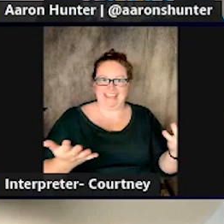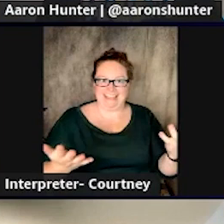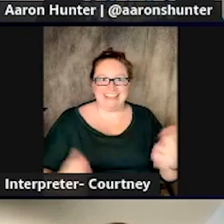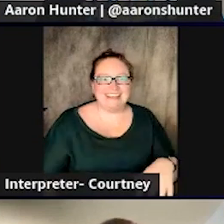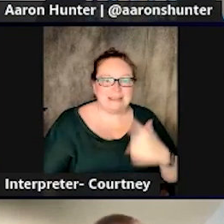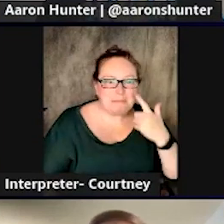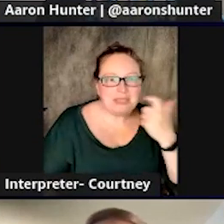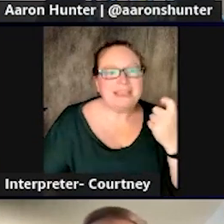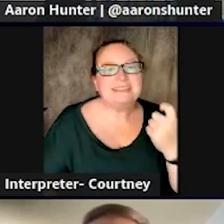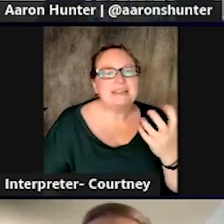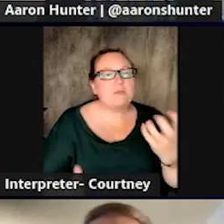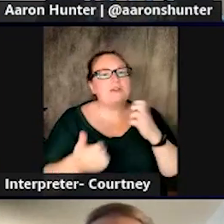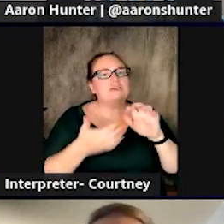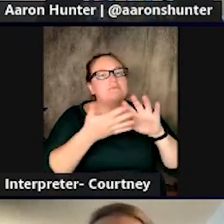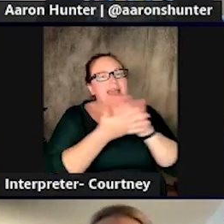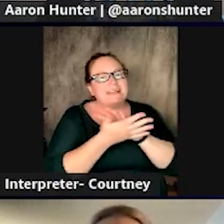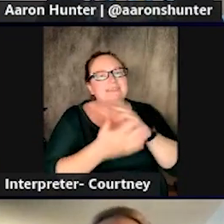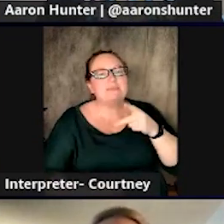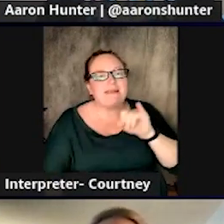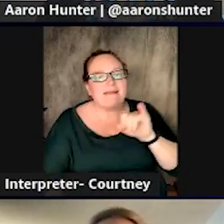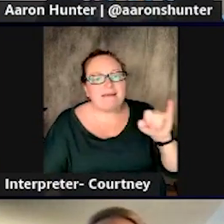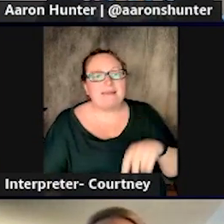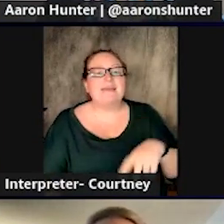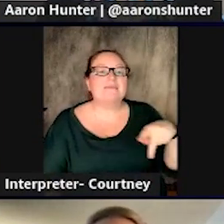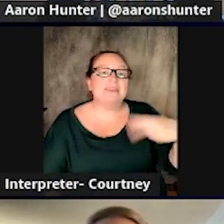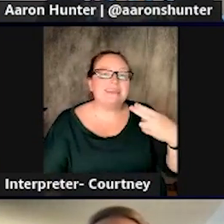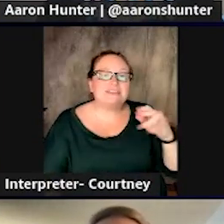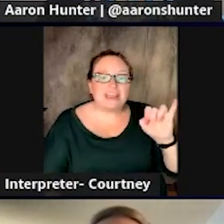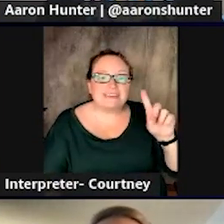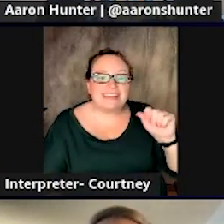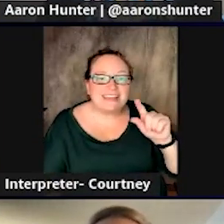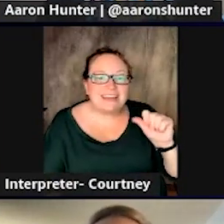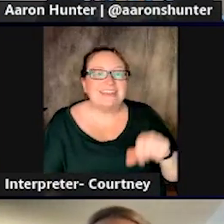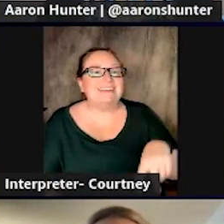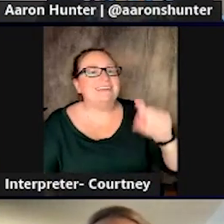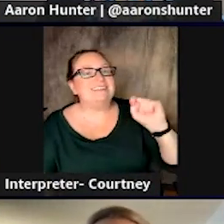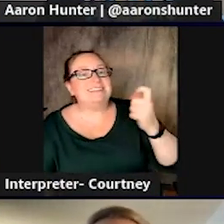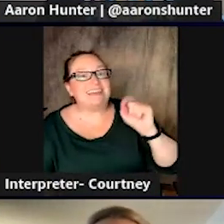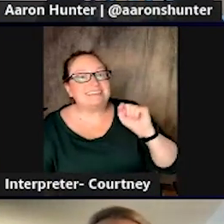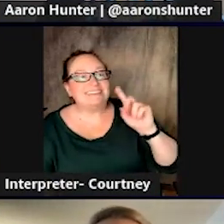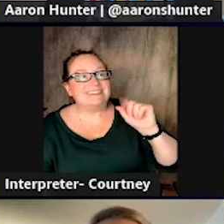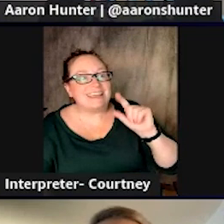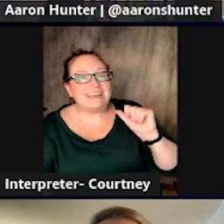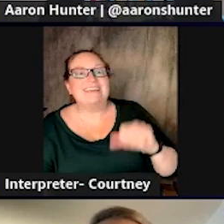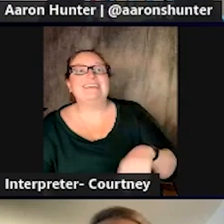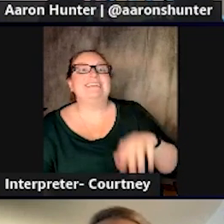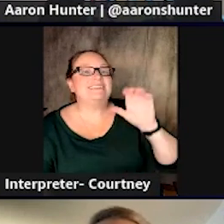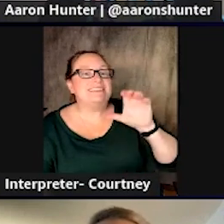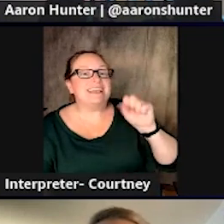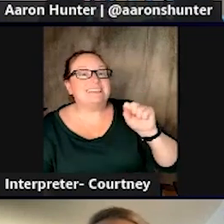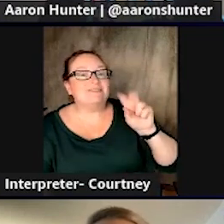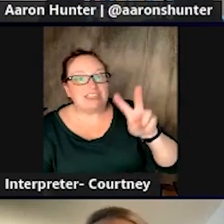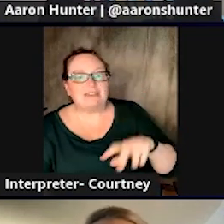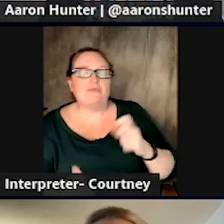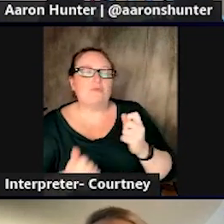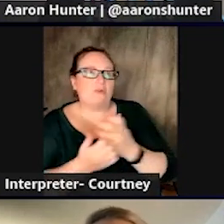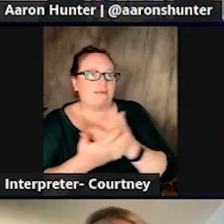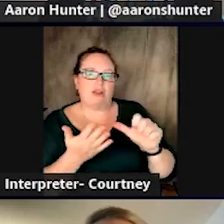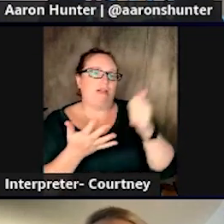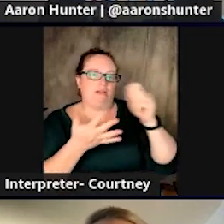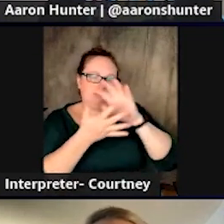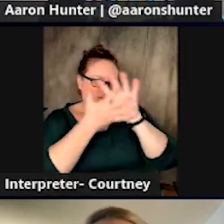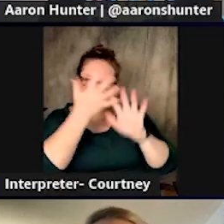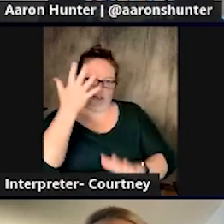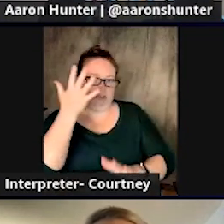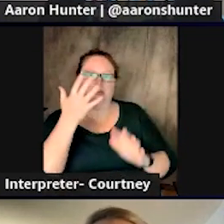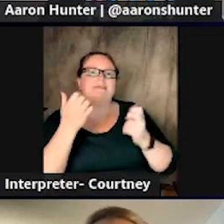to mask PII, PHI data. Let me do it with my text data. Let me do it with my CSV or with everything else that I'm something I'd put in a